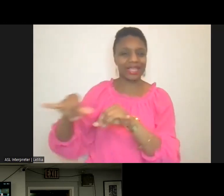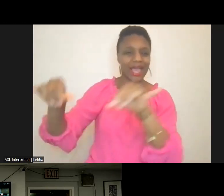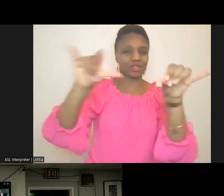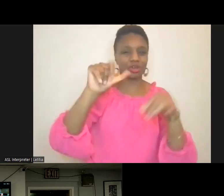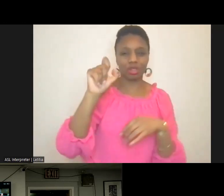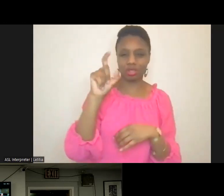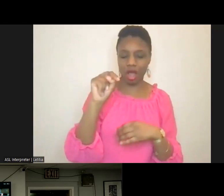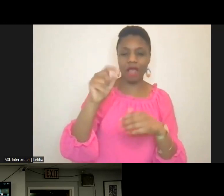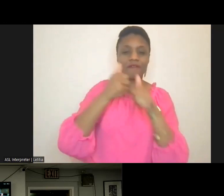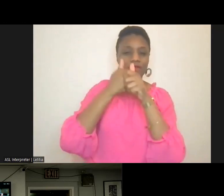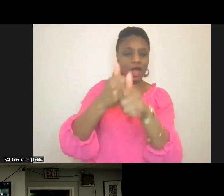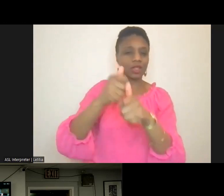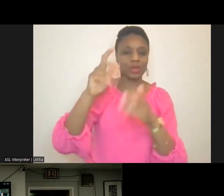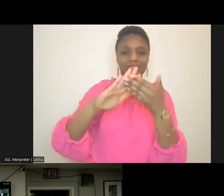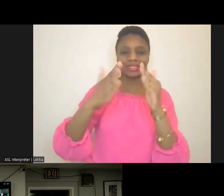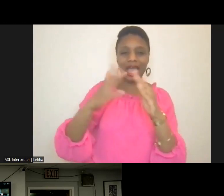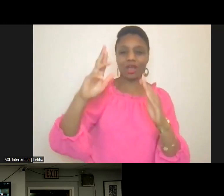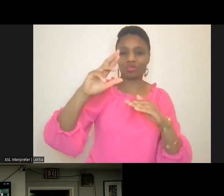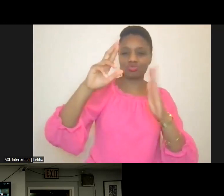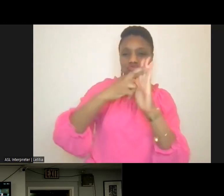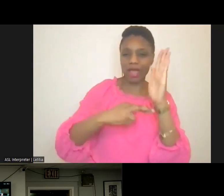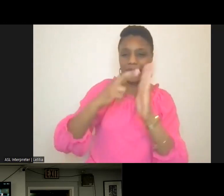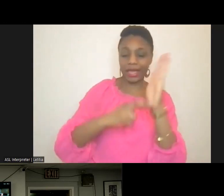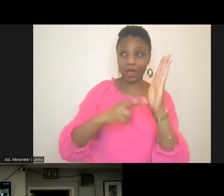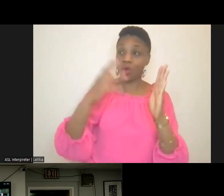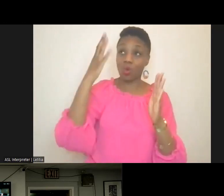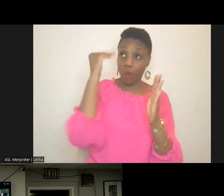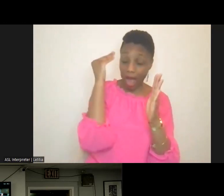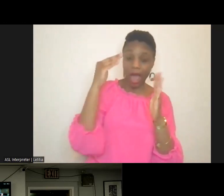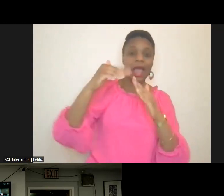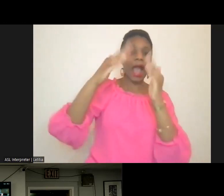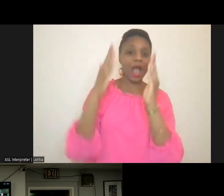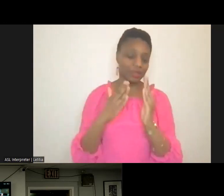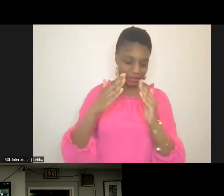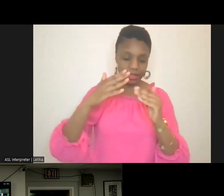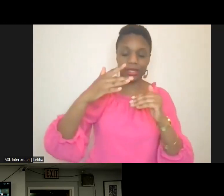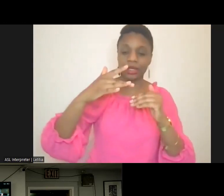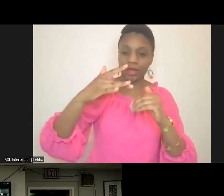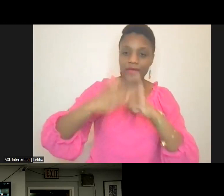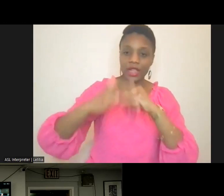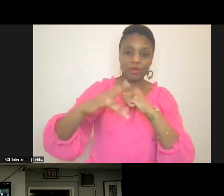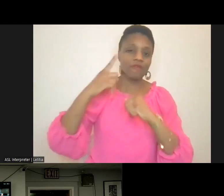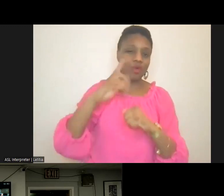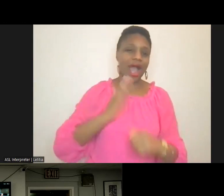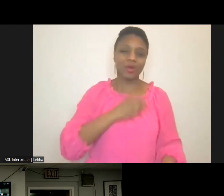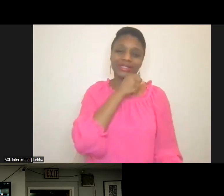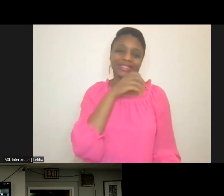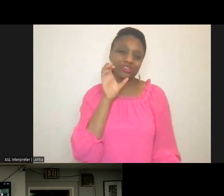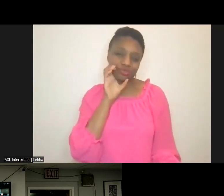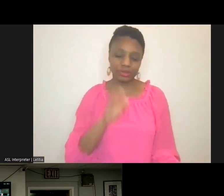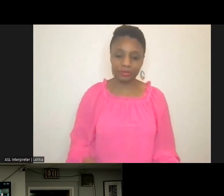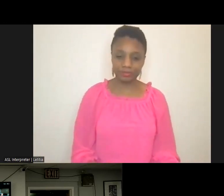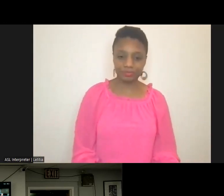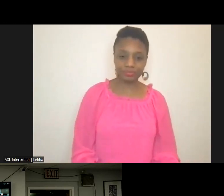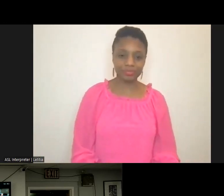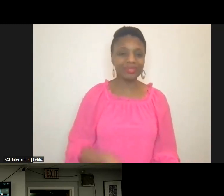government regulations so that affordable housing is available to our service workers and seniors? And he said that this is a follow-up